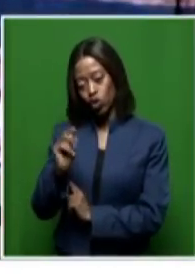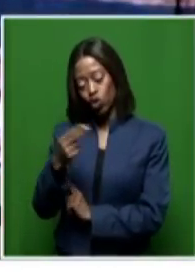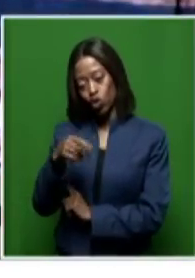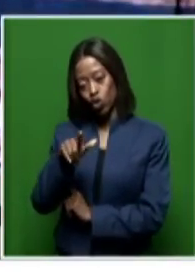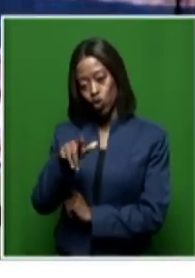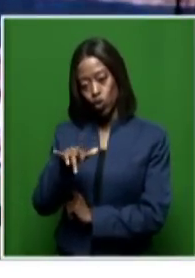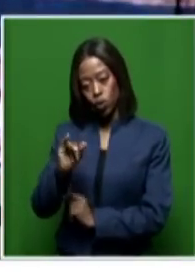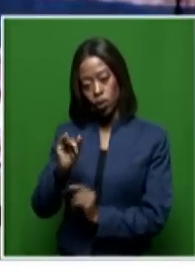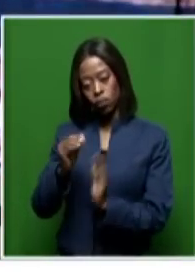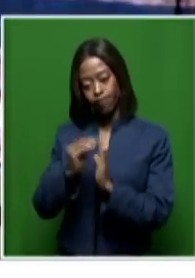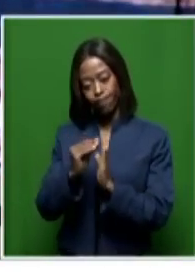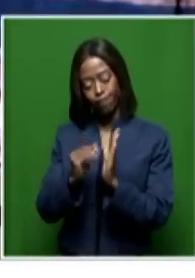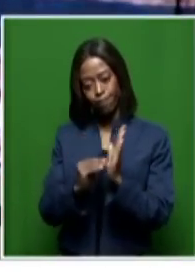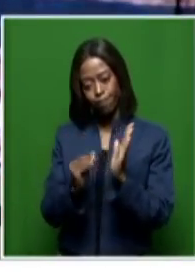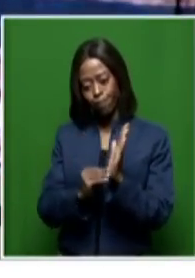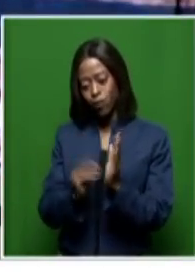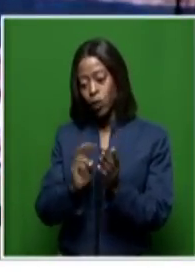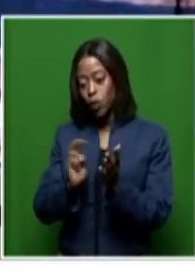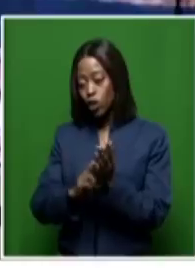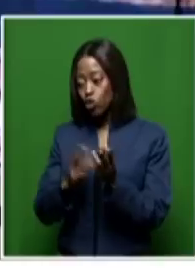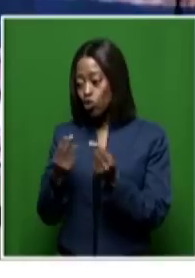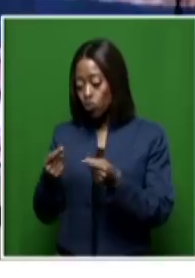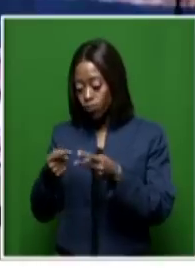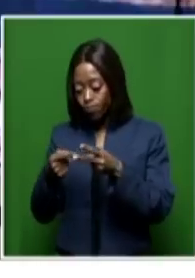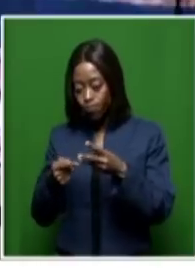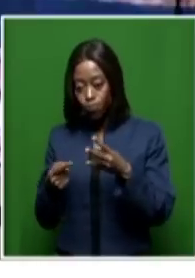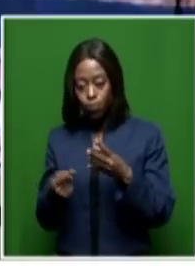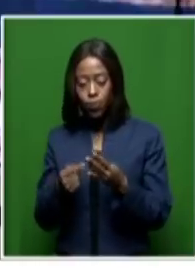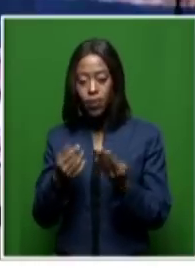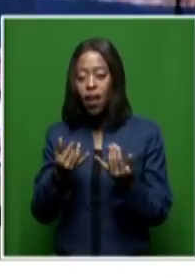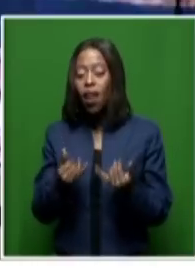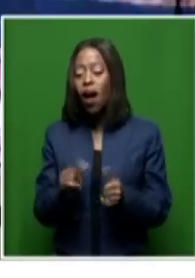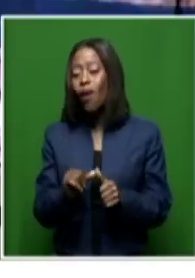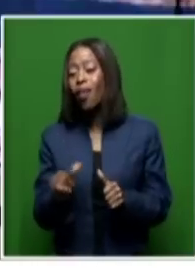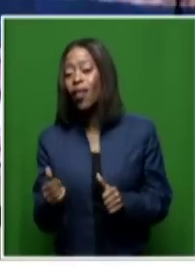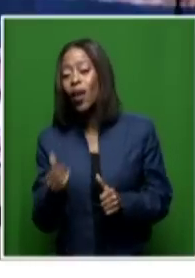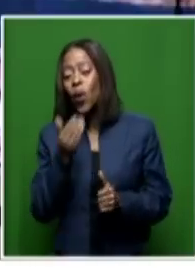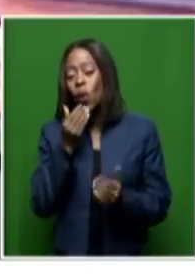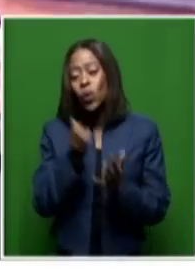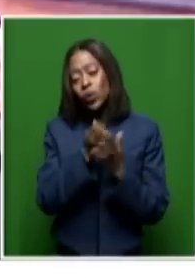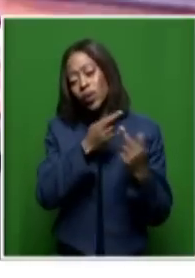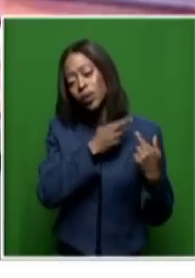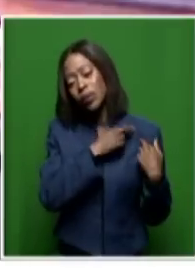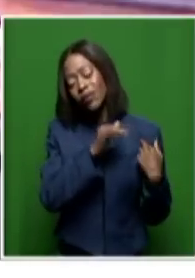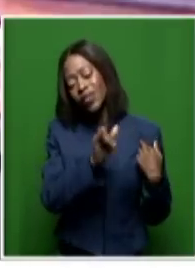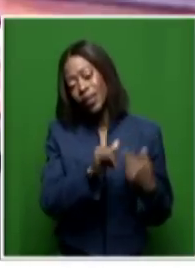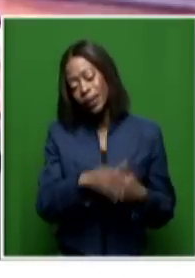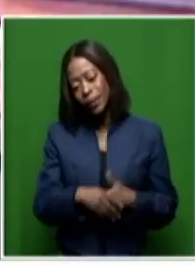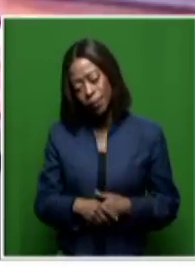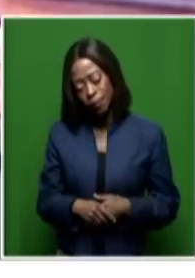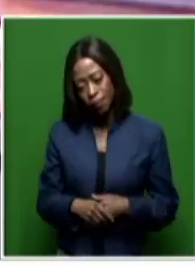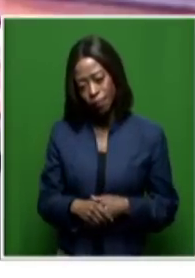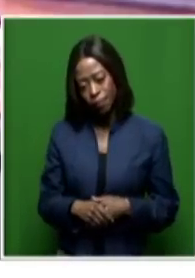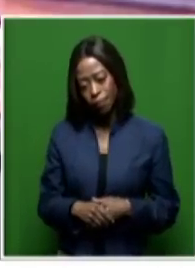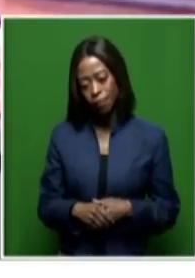to be done. Has anybody been held accountable directly as a result of that report?